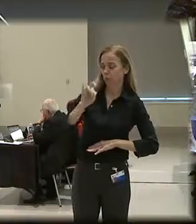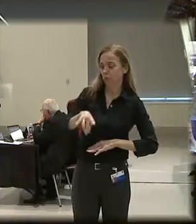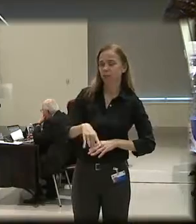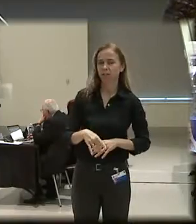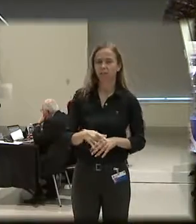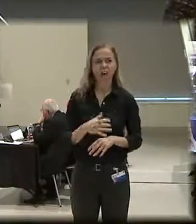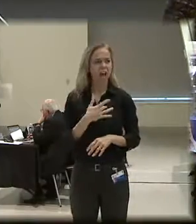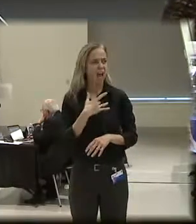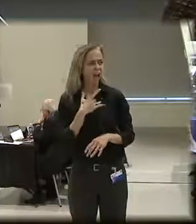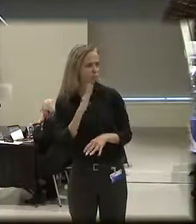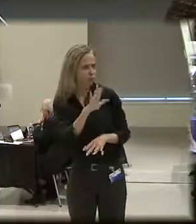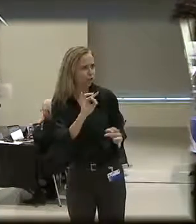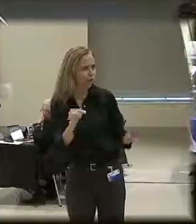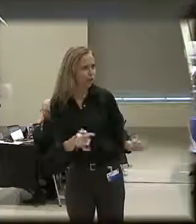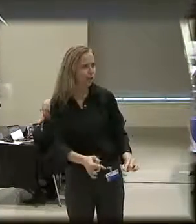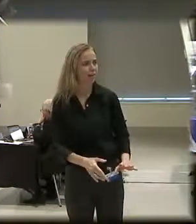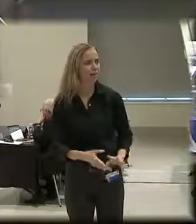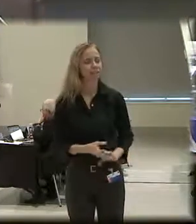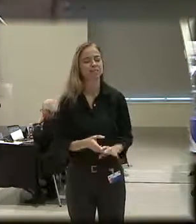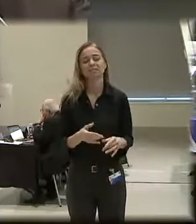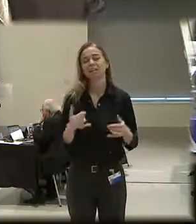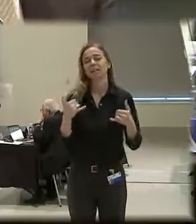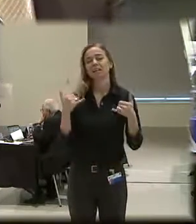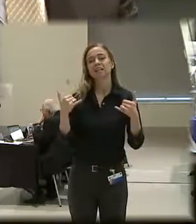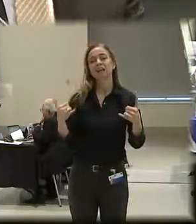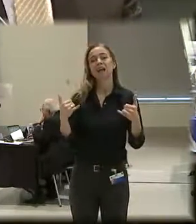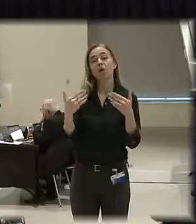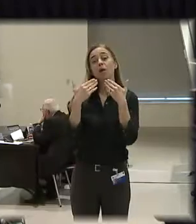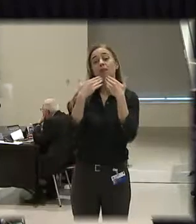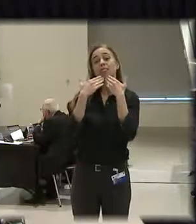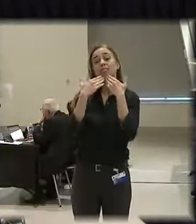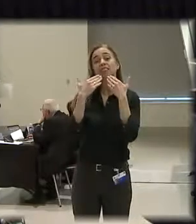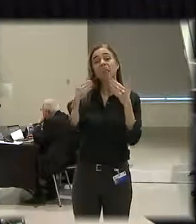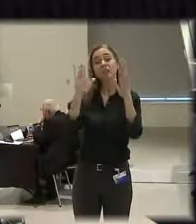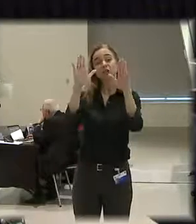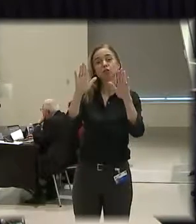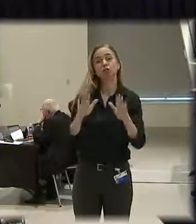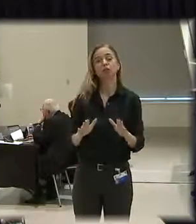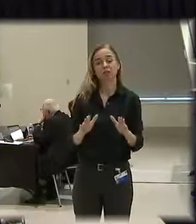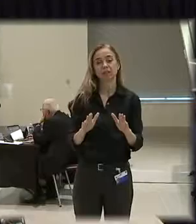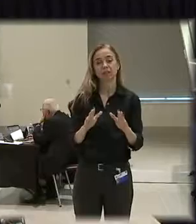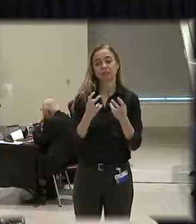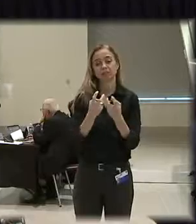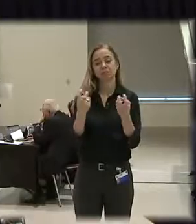I feel your pain. Well, let's join in thanking this terrific panel.